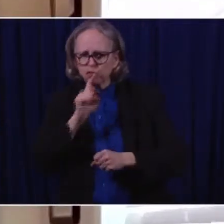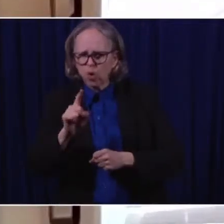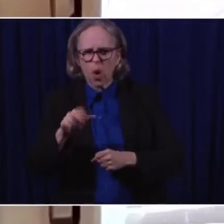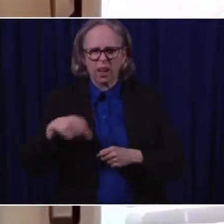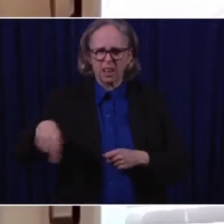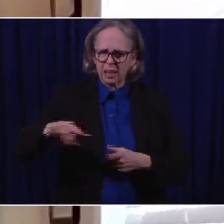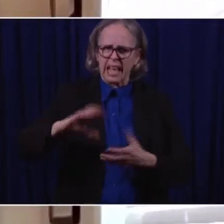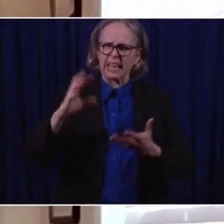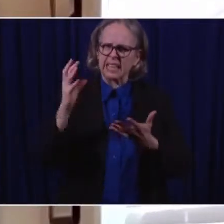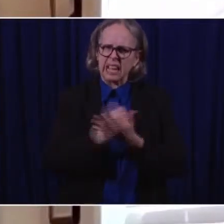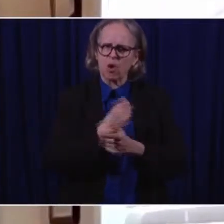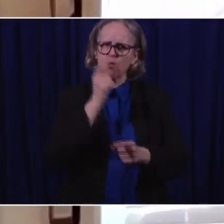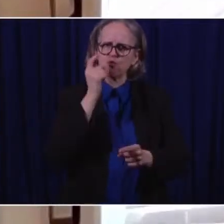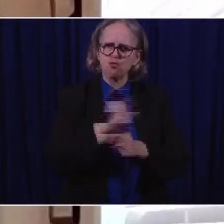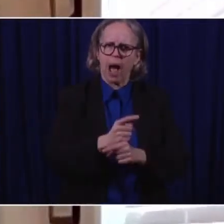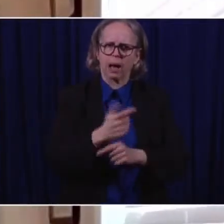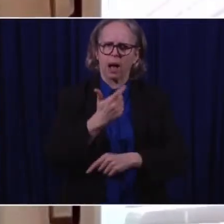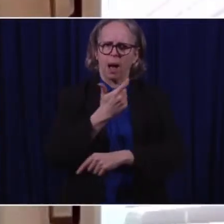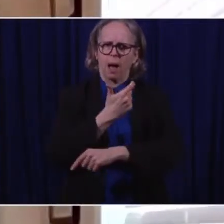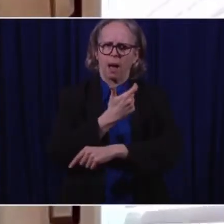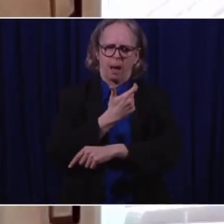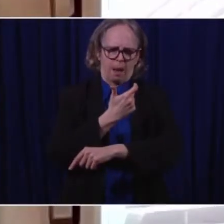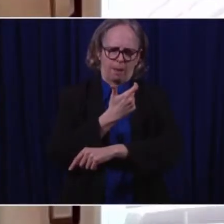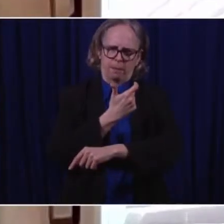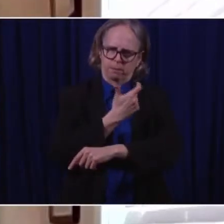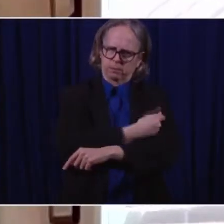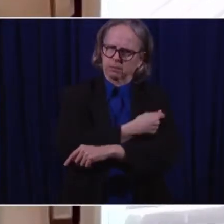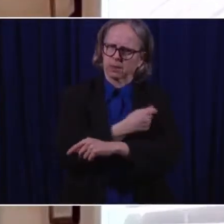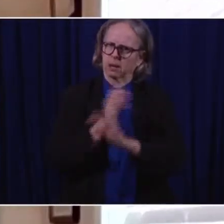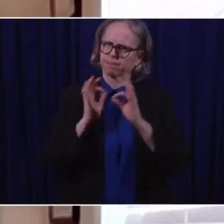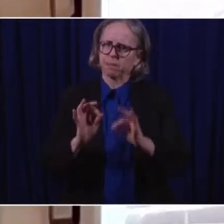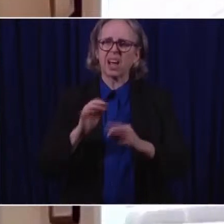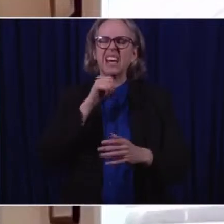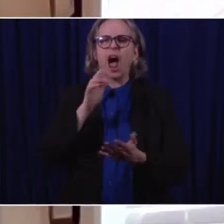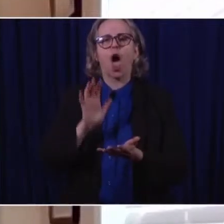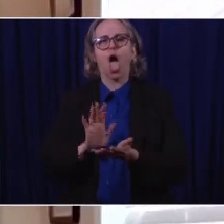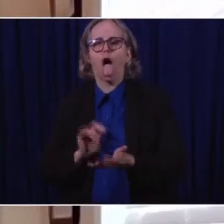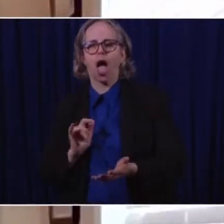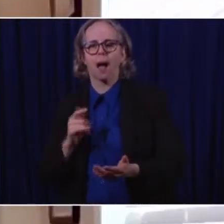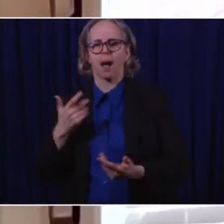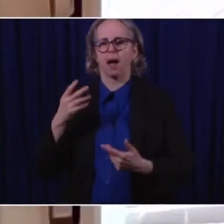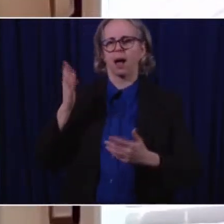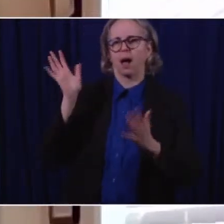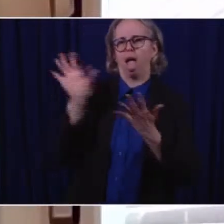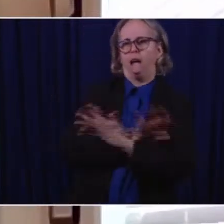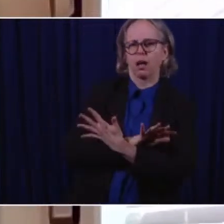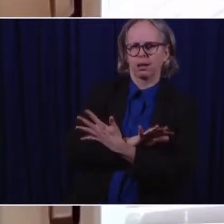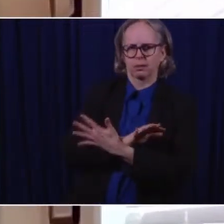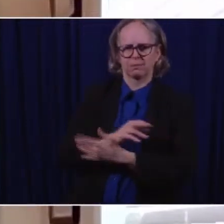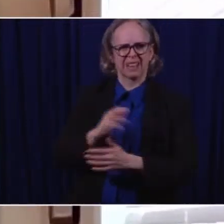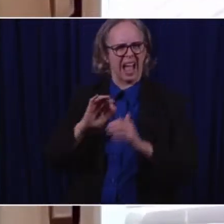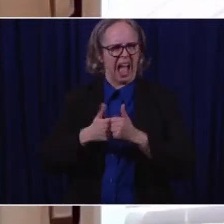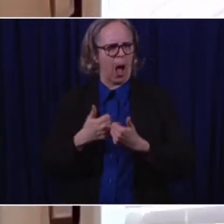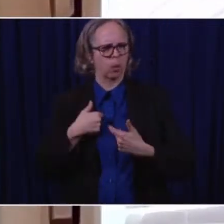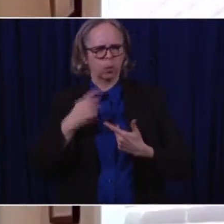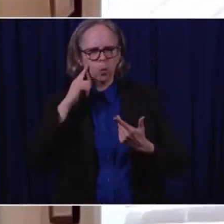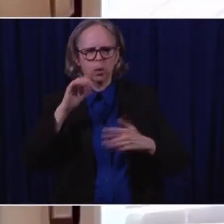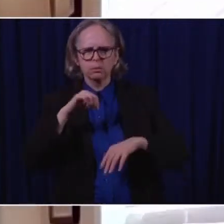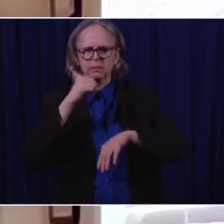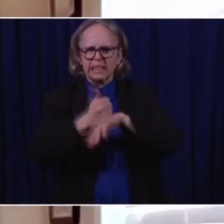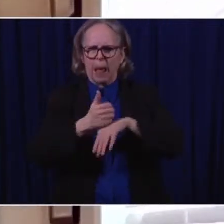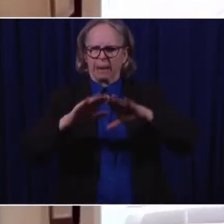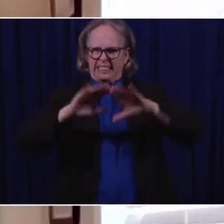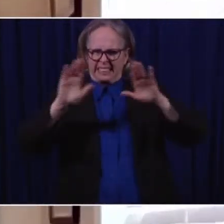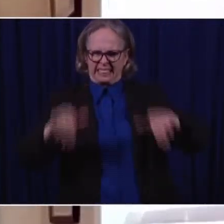our disease reporting system. So hopefully that provides a little bit more information and a little bit more